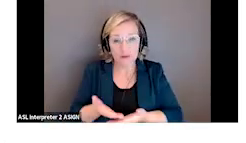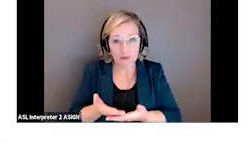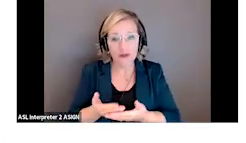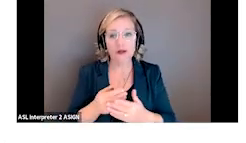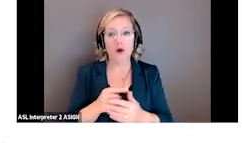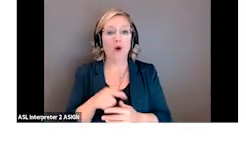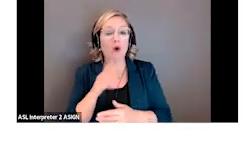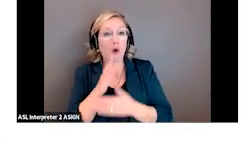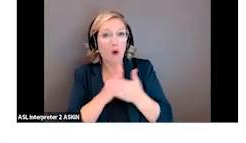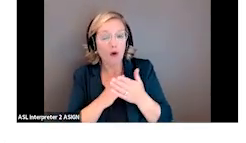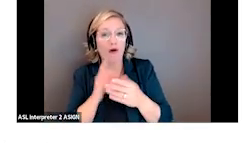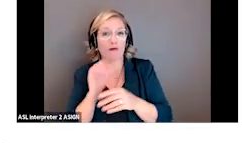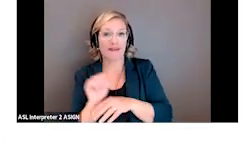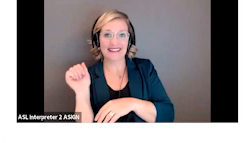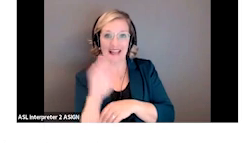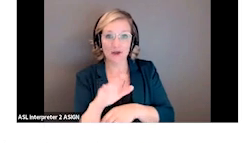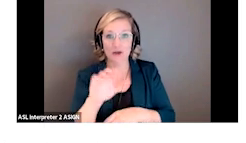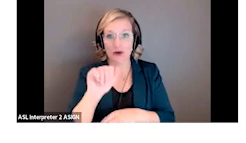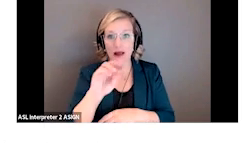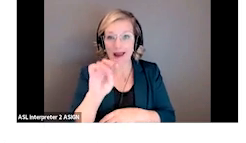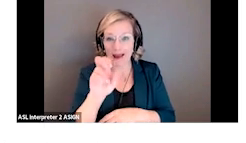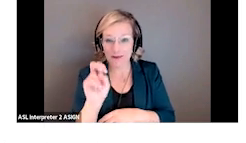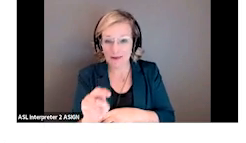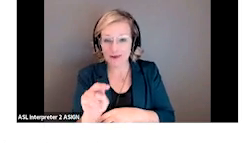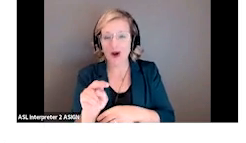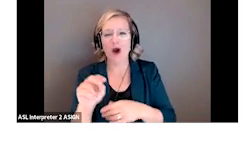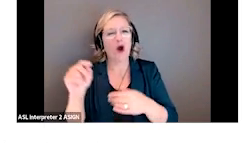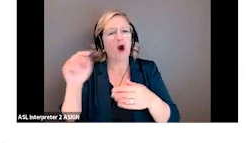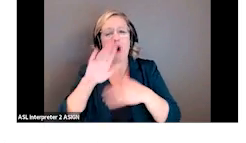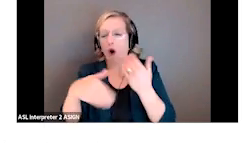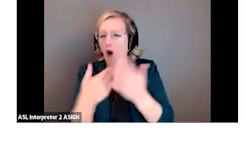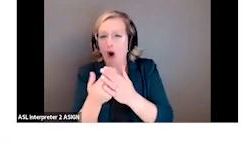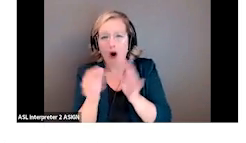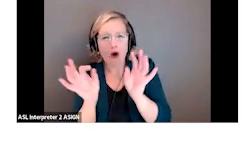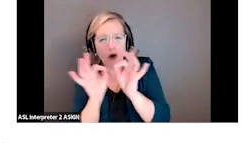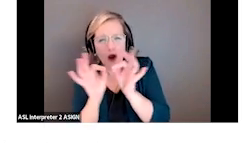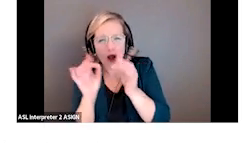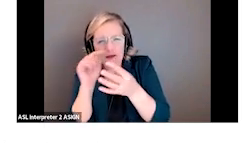the product into a fulfillment center for it to then be sent out to customers when they purchase.